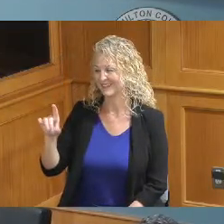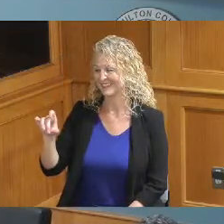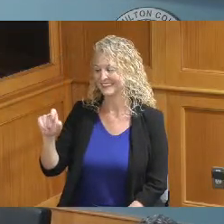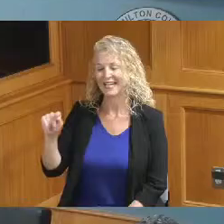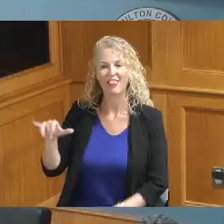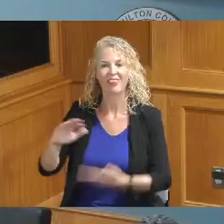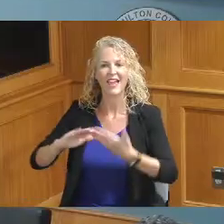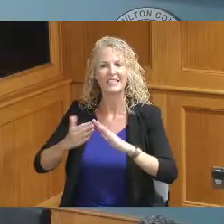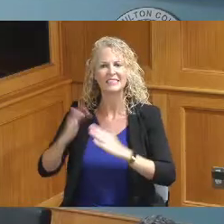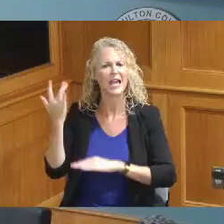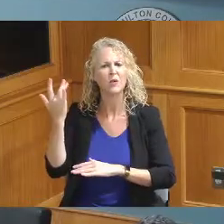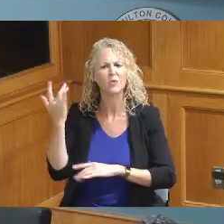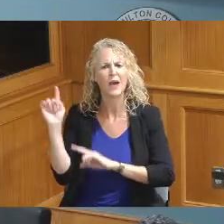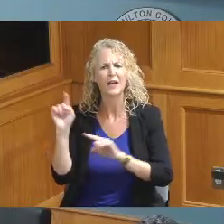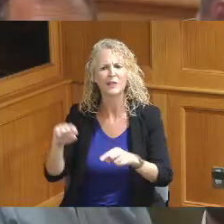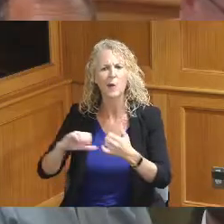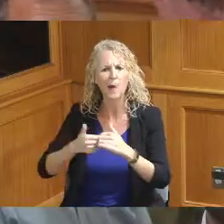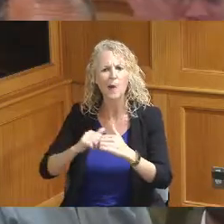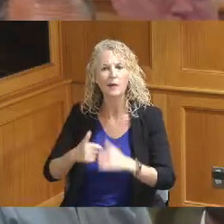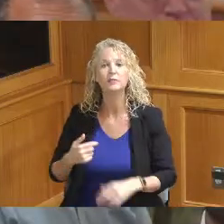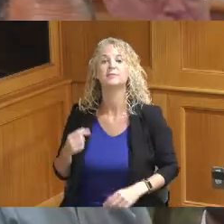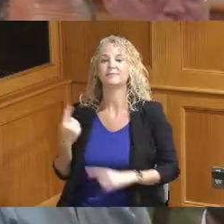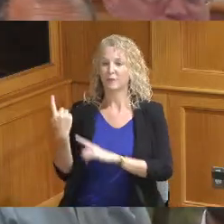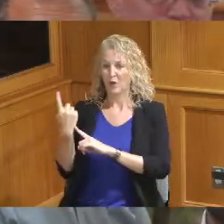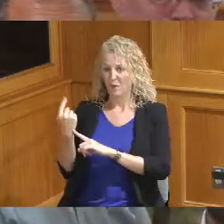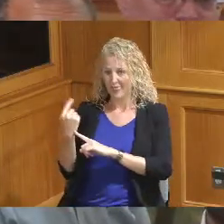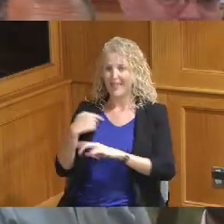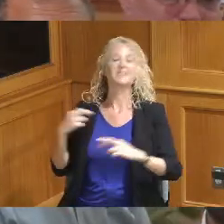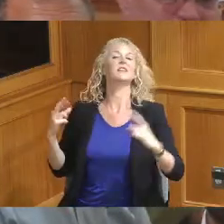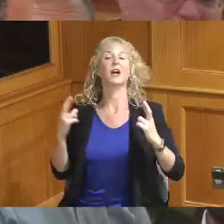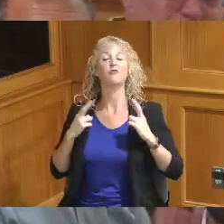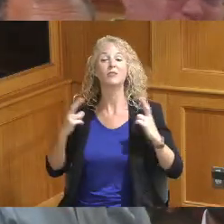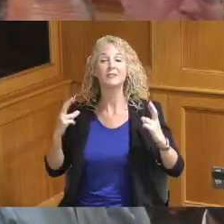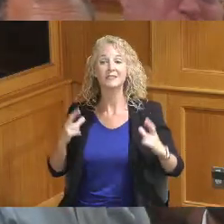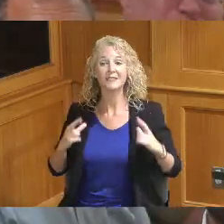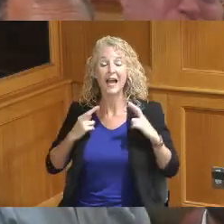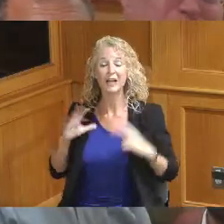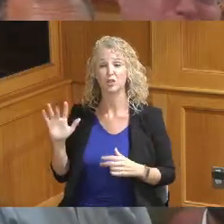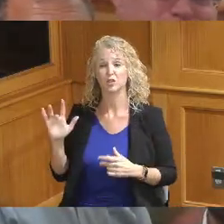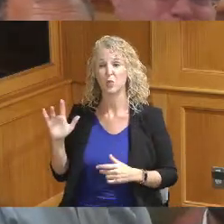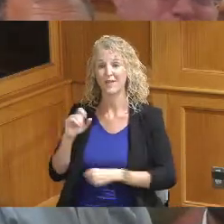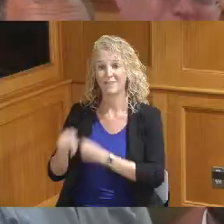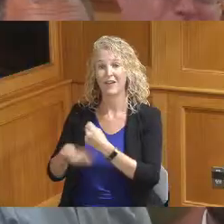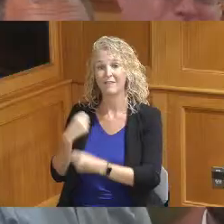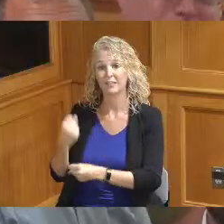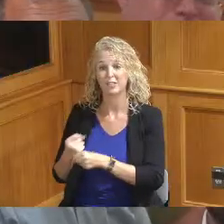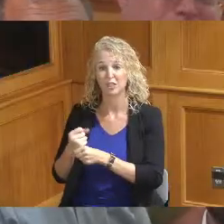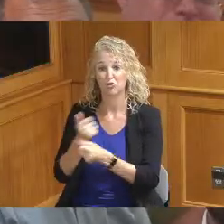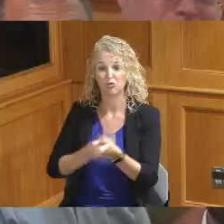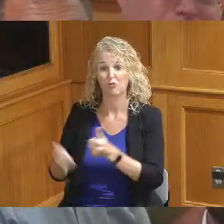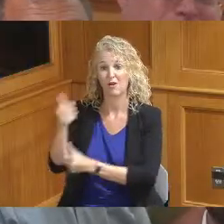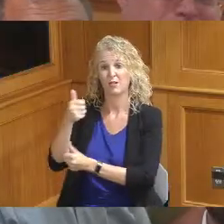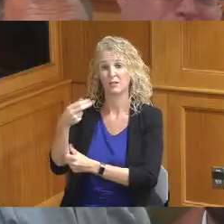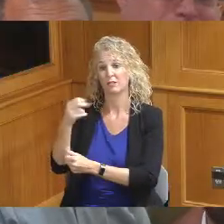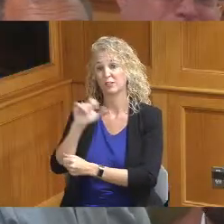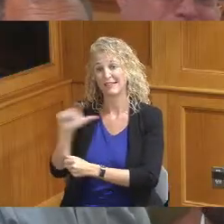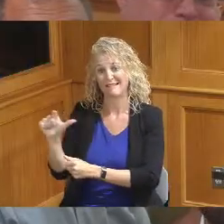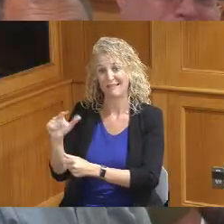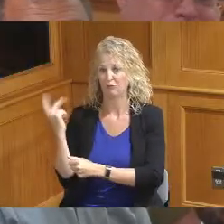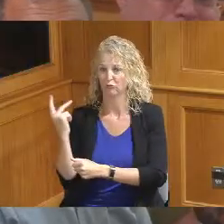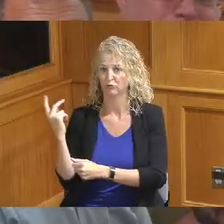Park? So, retired last year from Cincinnati after 25 and a half years, and Chief Hill, who's a personal friend of